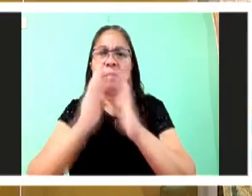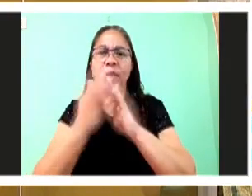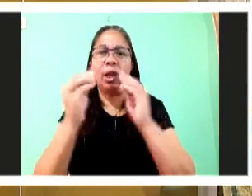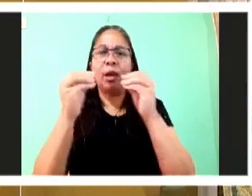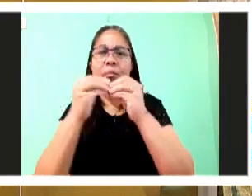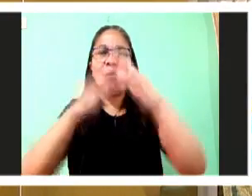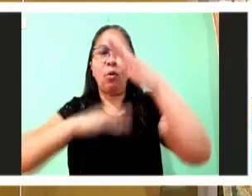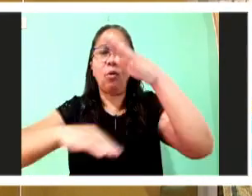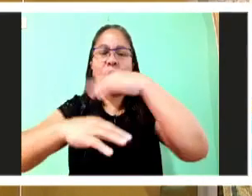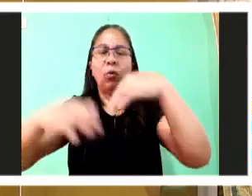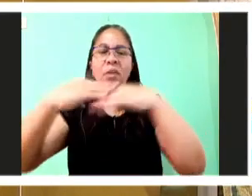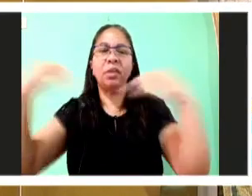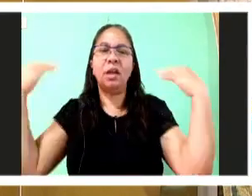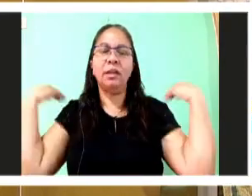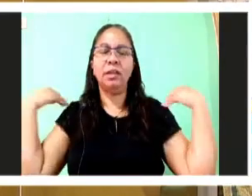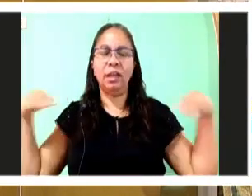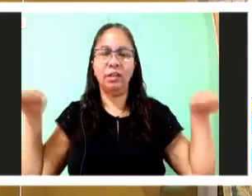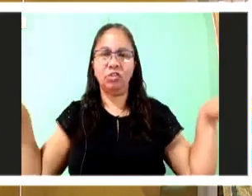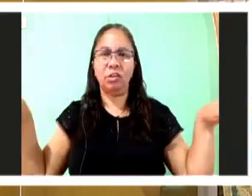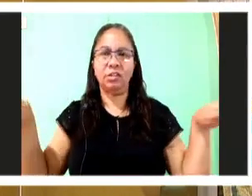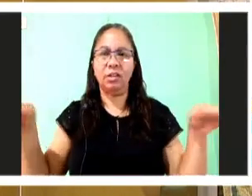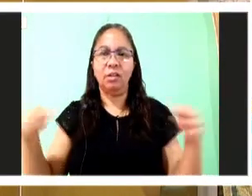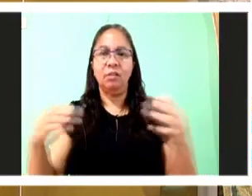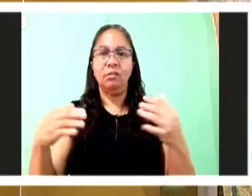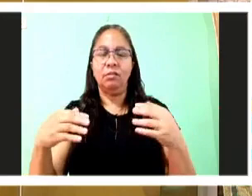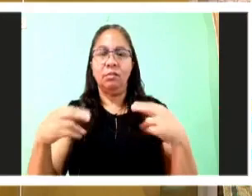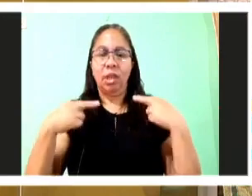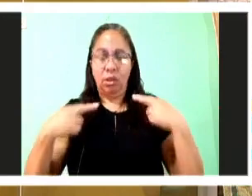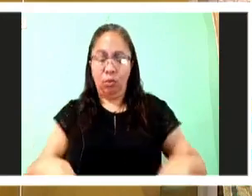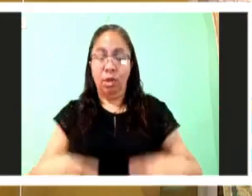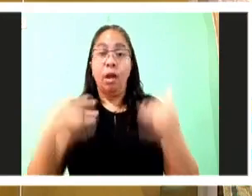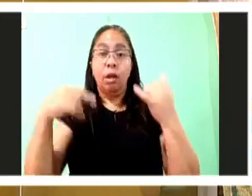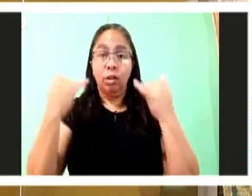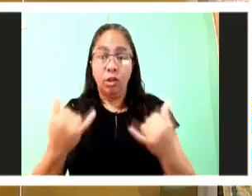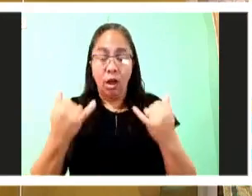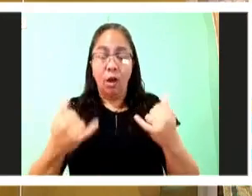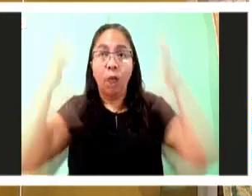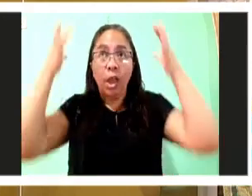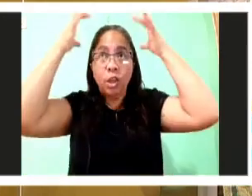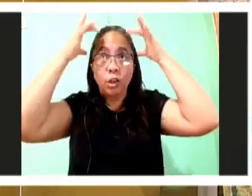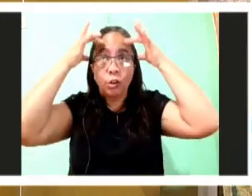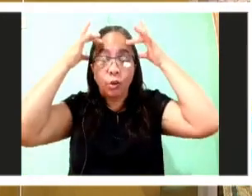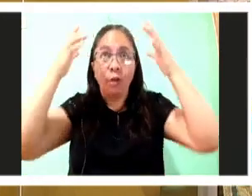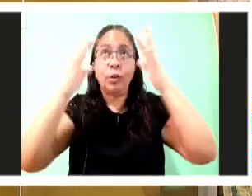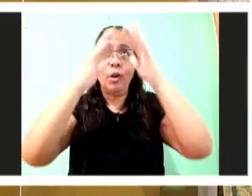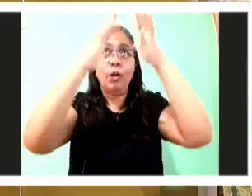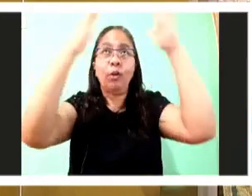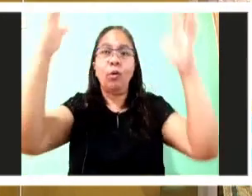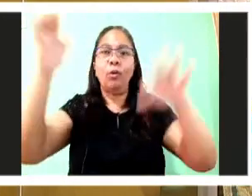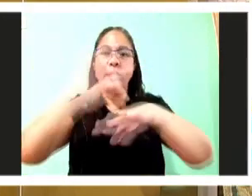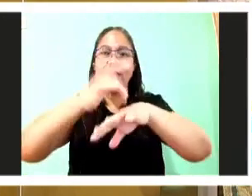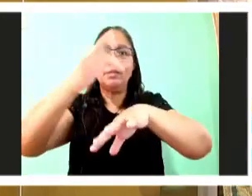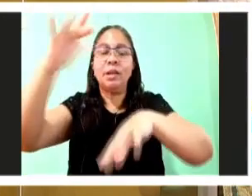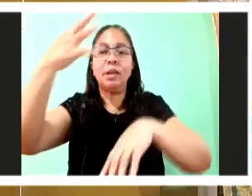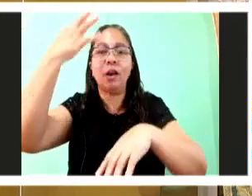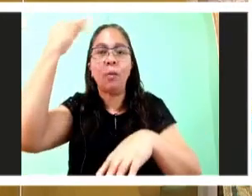angels and is now crowned with glory and splendor because he submitted to